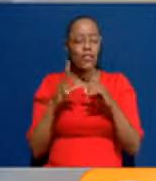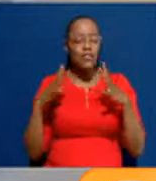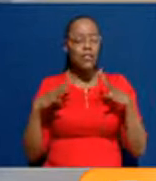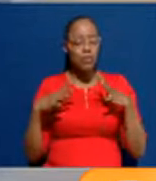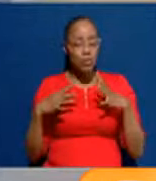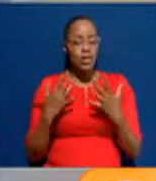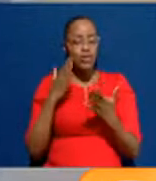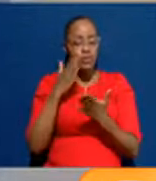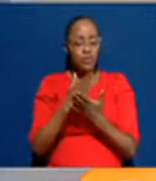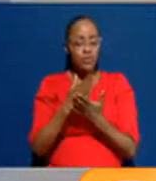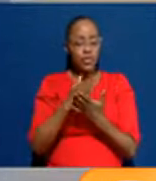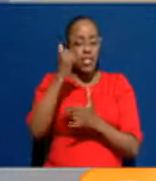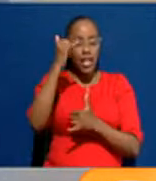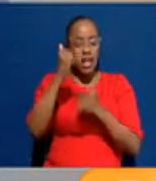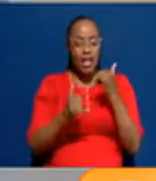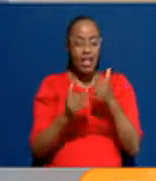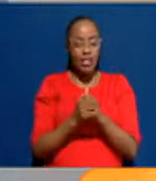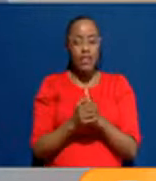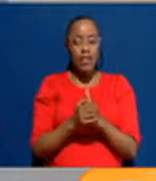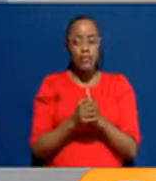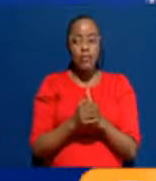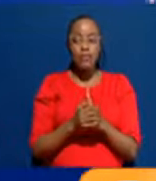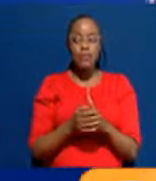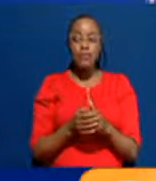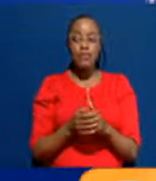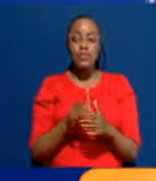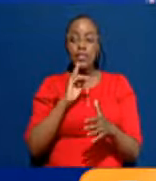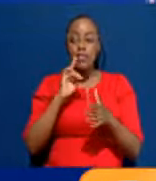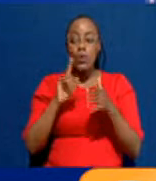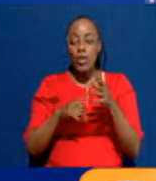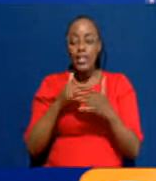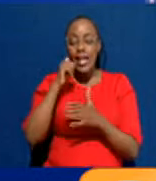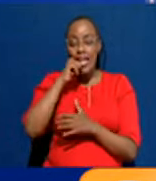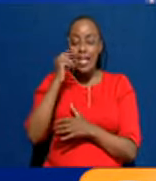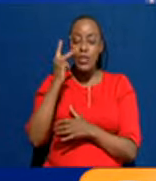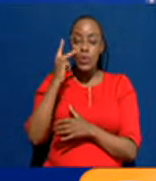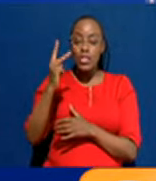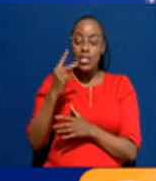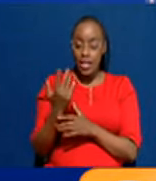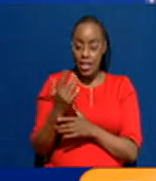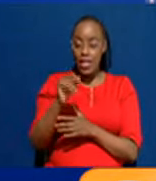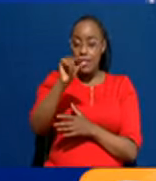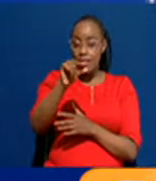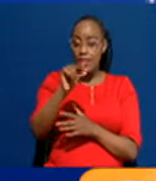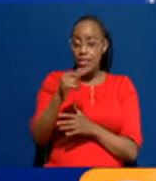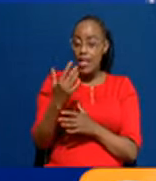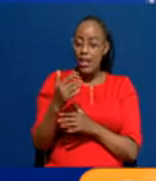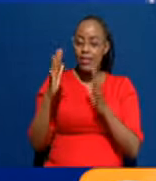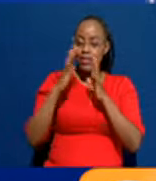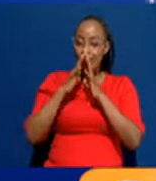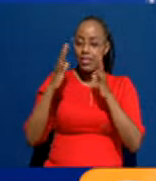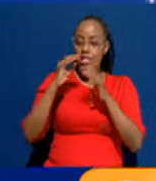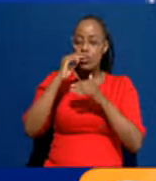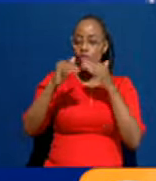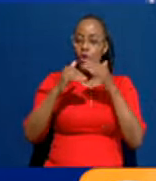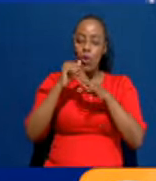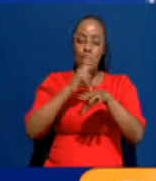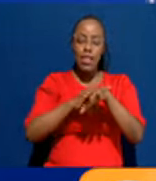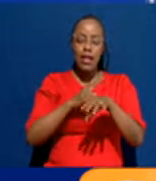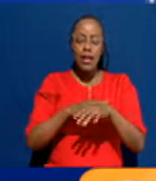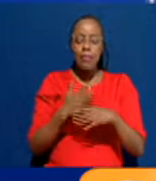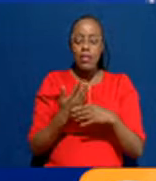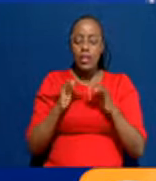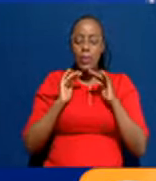you. Absolutely. One last one. Joki Renee says, it is nice to see the goat. Faith Kipyegon, she's a breath of fresh